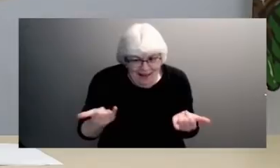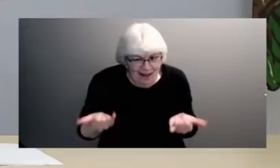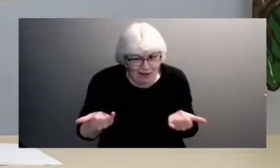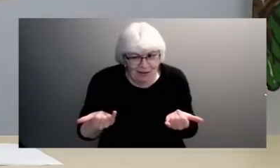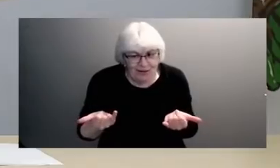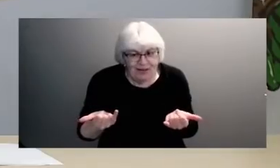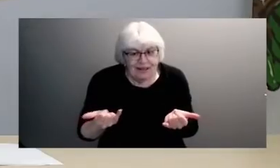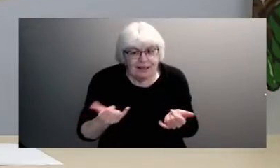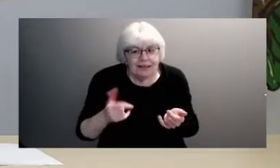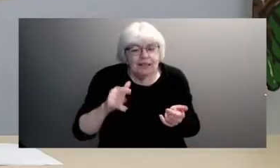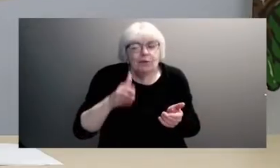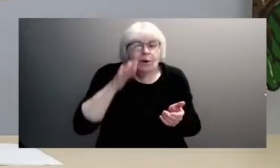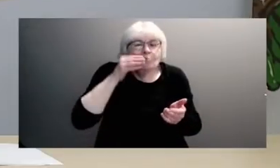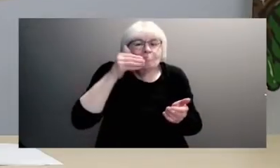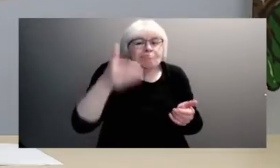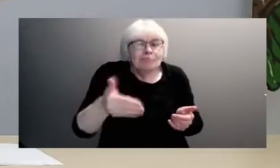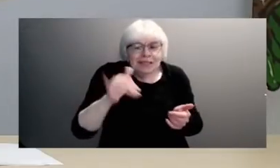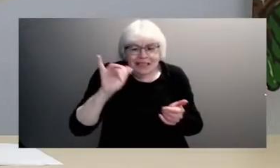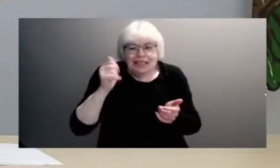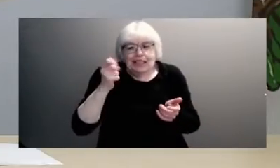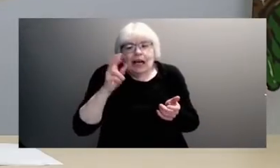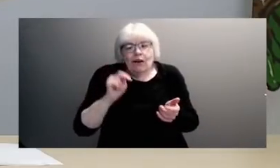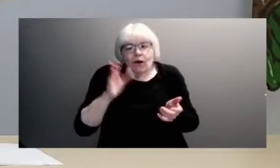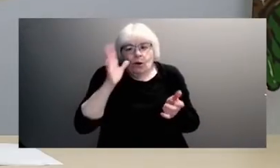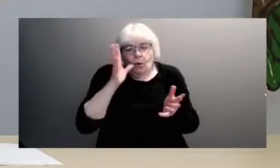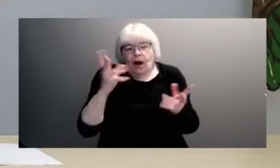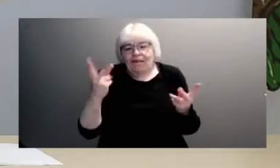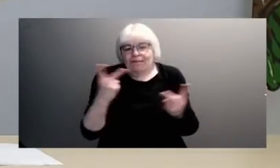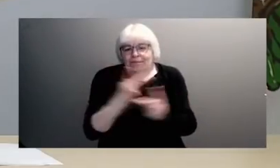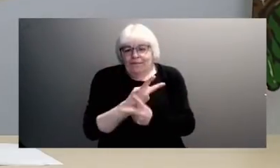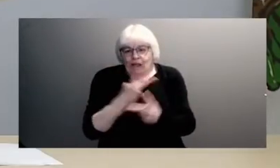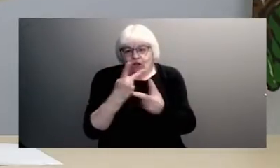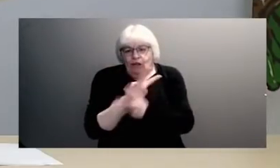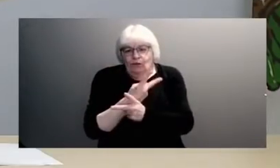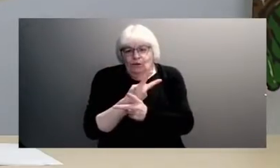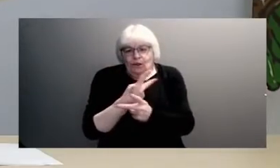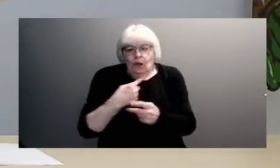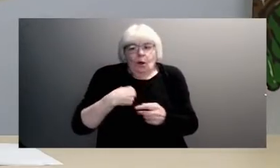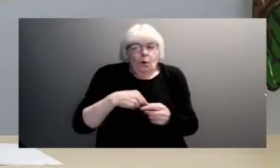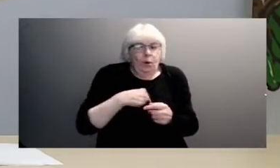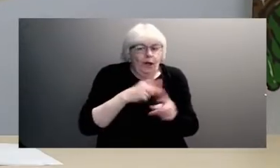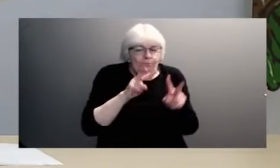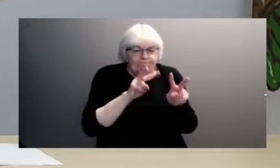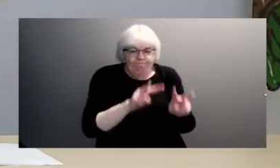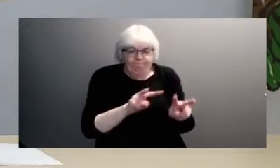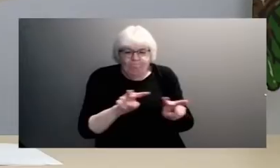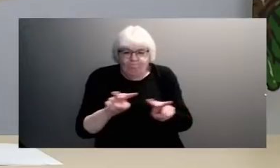evidence that emerges related to Omicron and will adjust these measures as necessary.